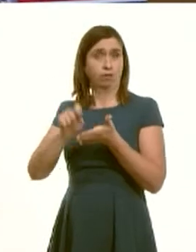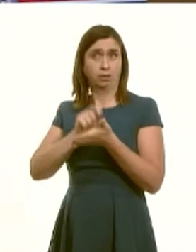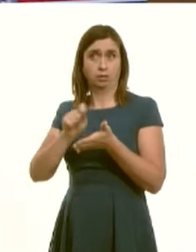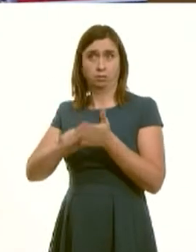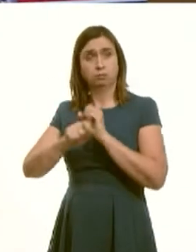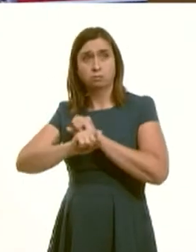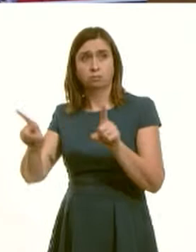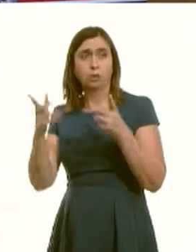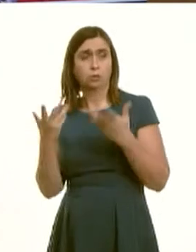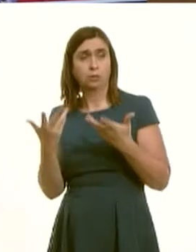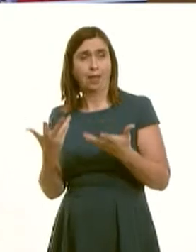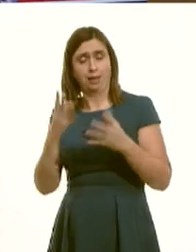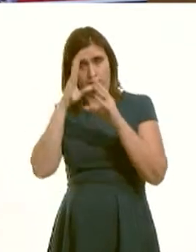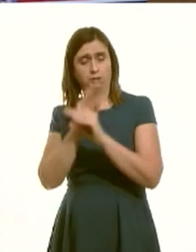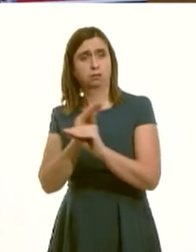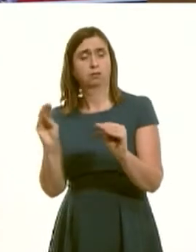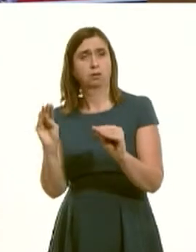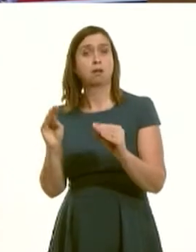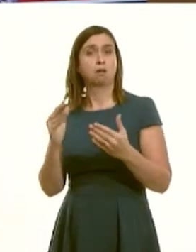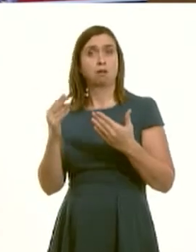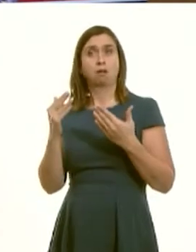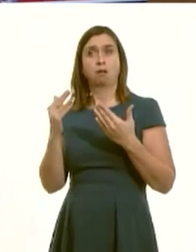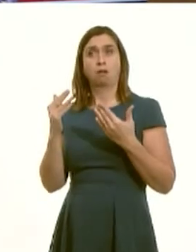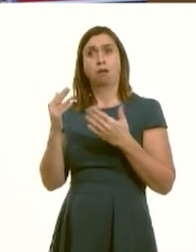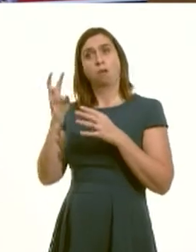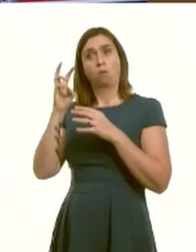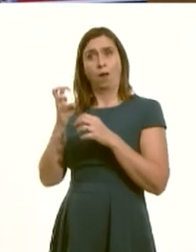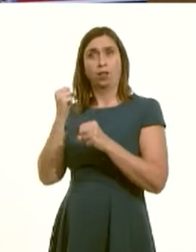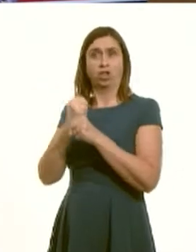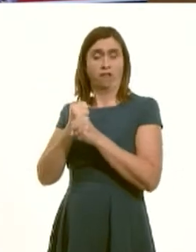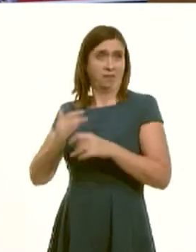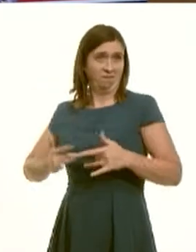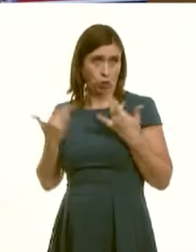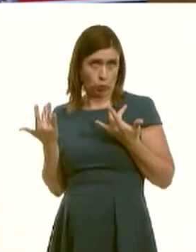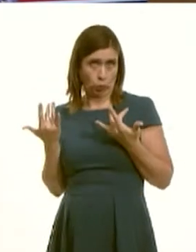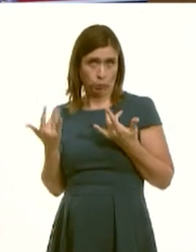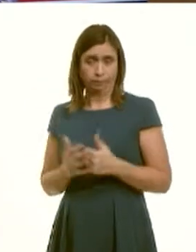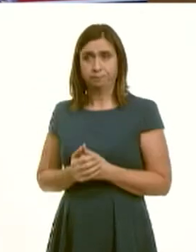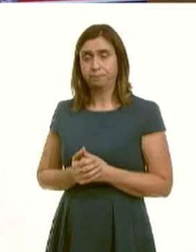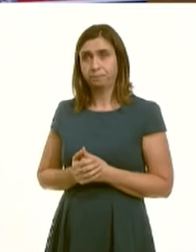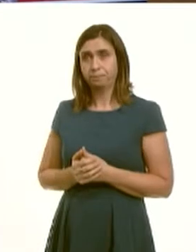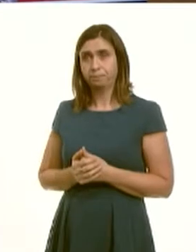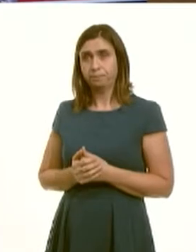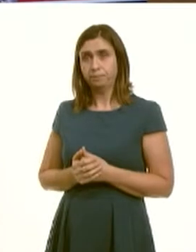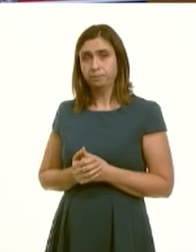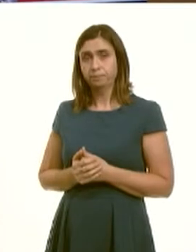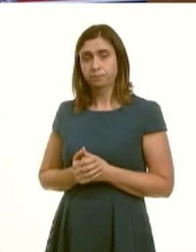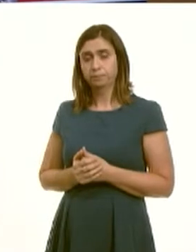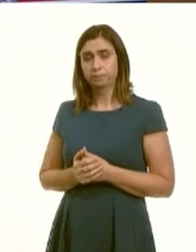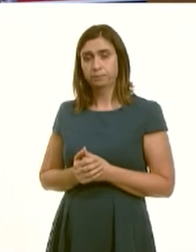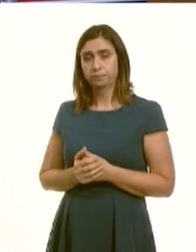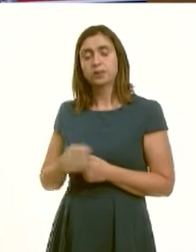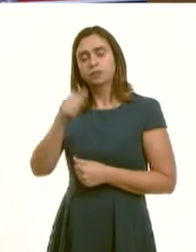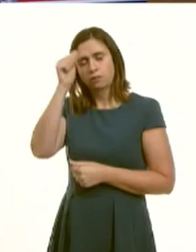today just to say to them that these are not the views of the Welsh Government. But what I can say, of course, let's not minimise